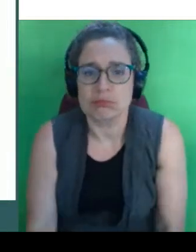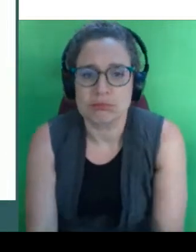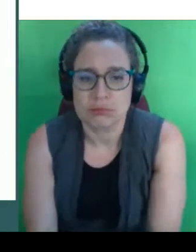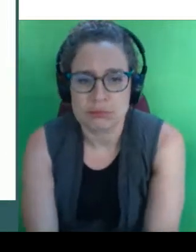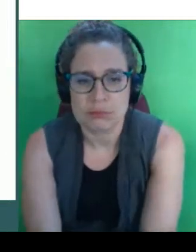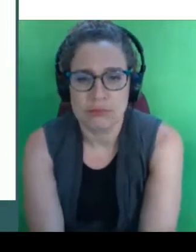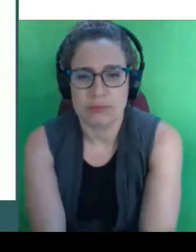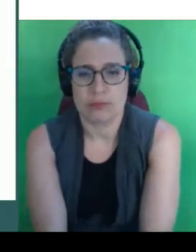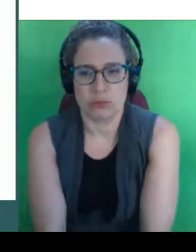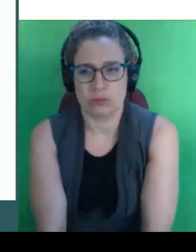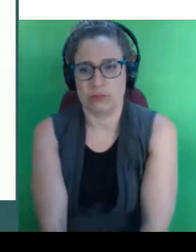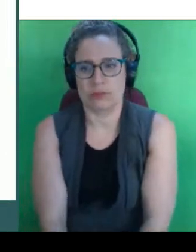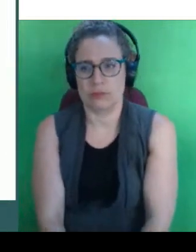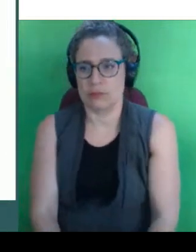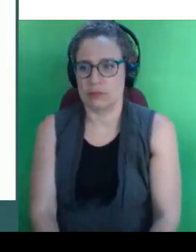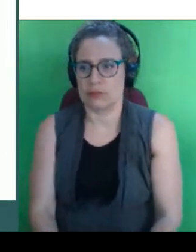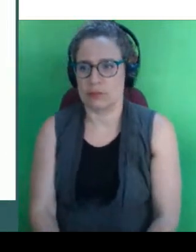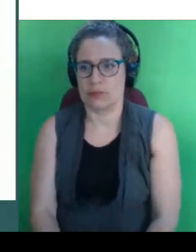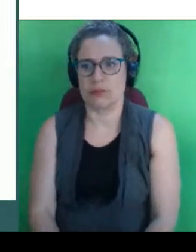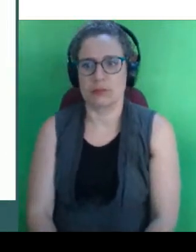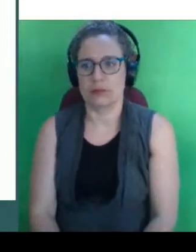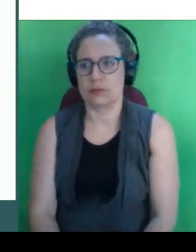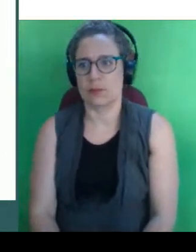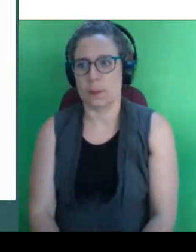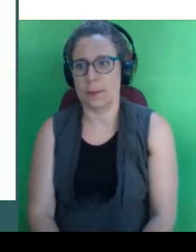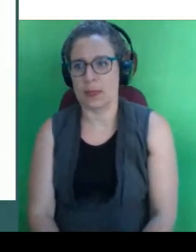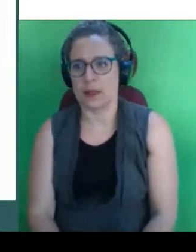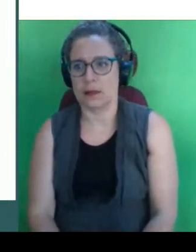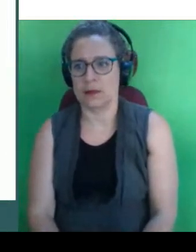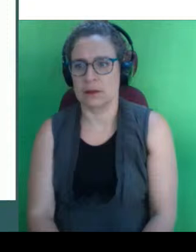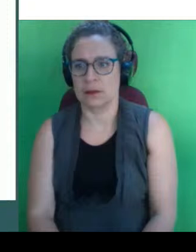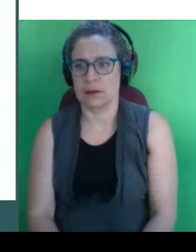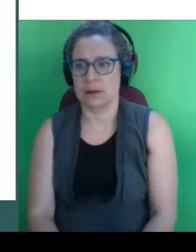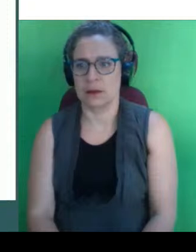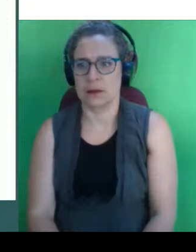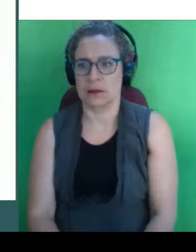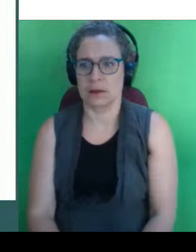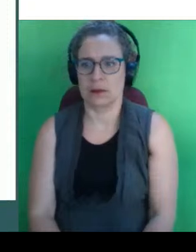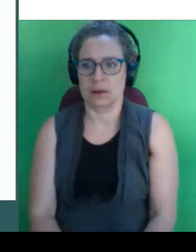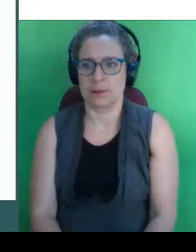So in terms of specific IgE ranges,